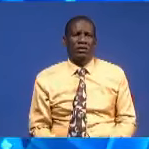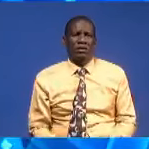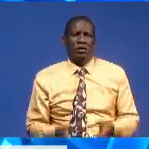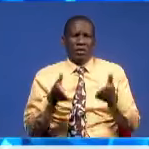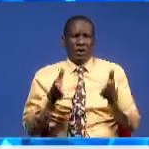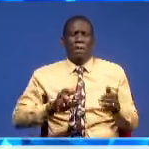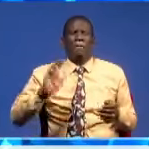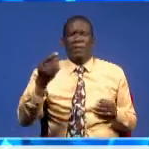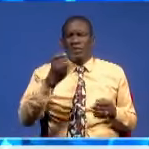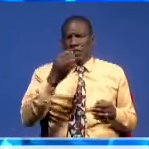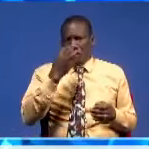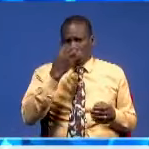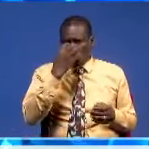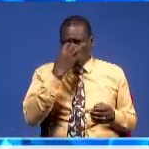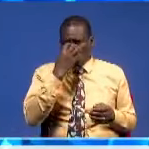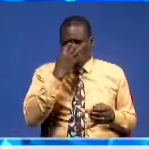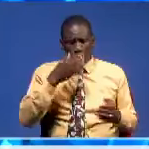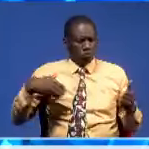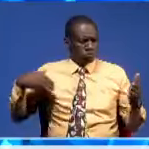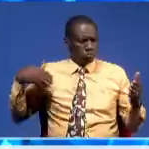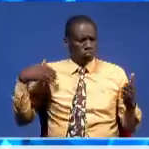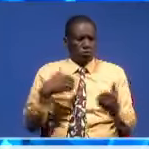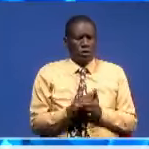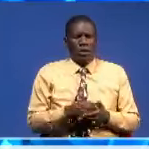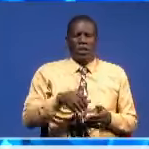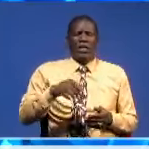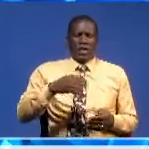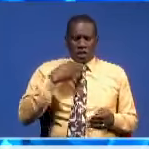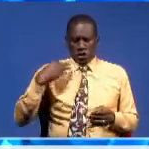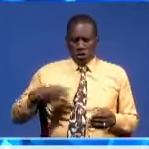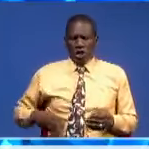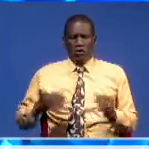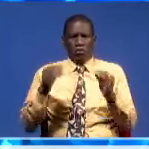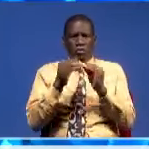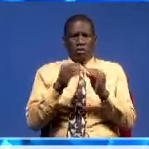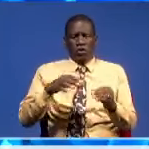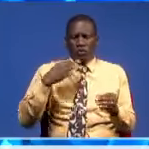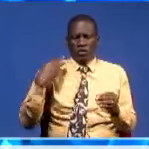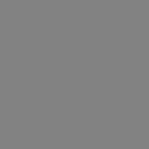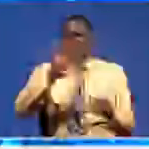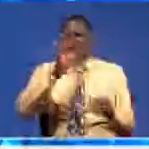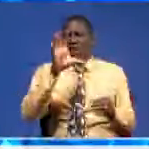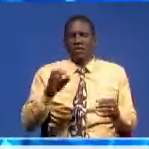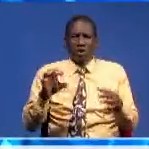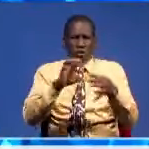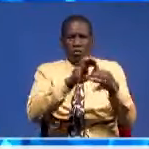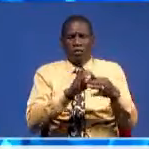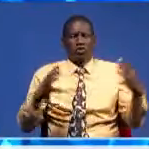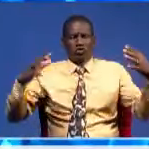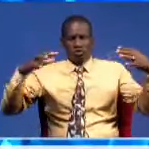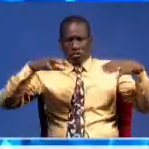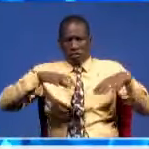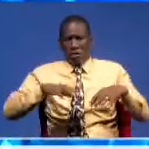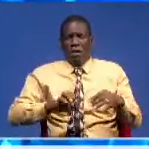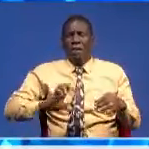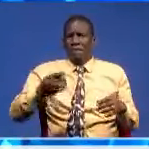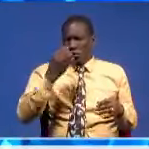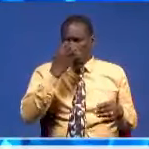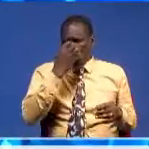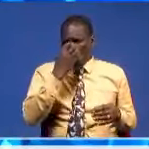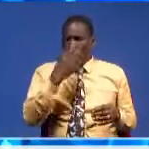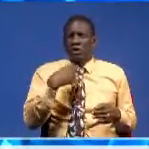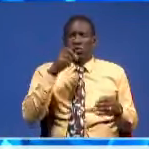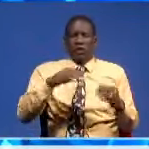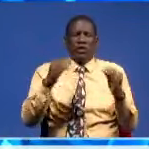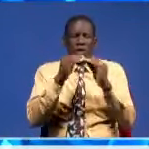And President William Ruto has arrived in Beijing for the Forum on China-Africa Cooperation Summit. President Ruto has said the